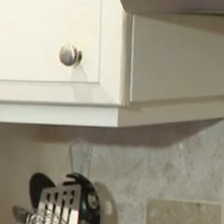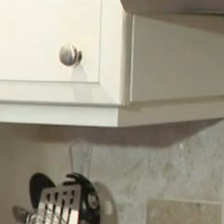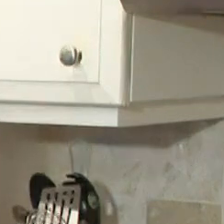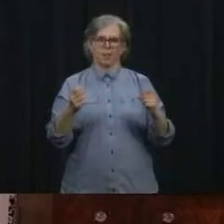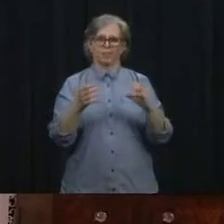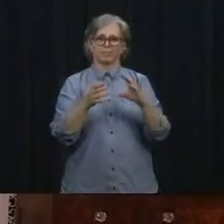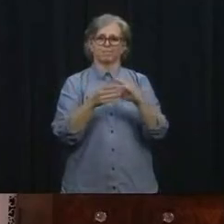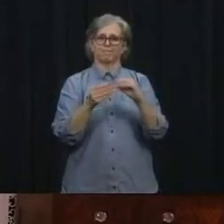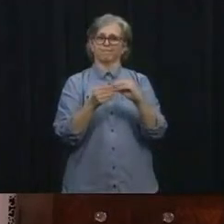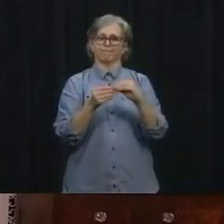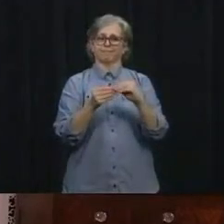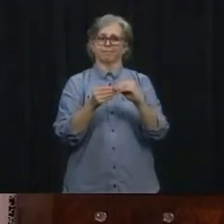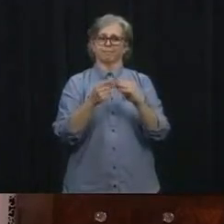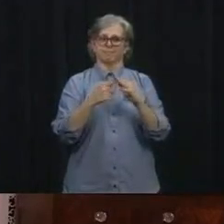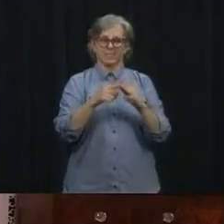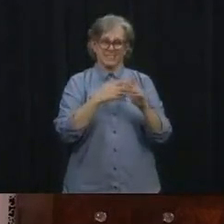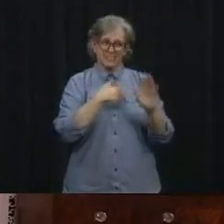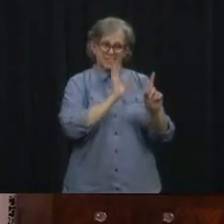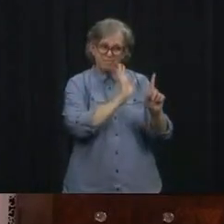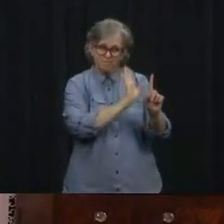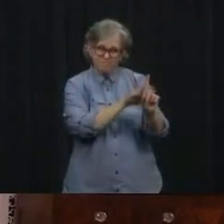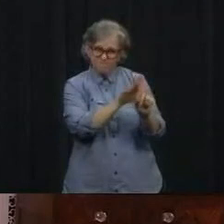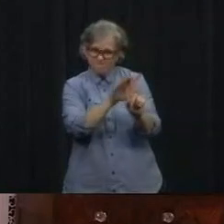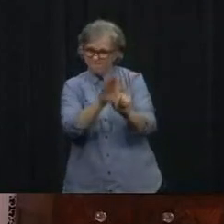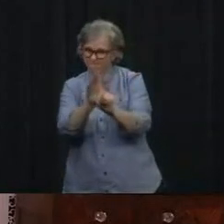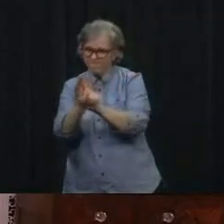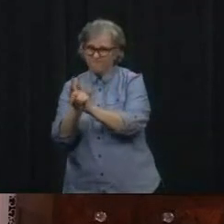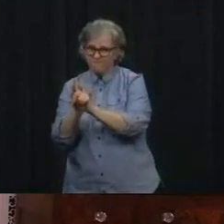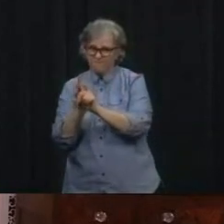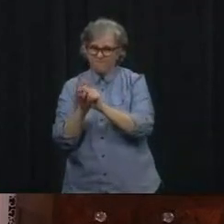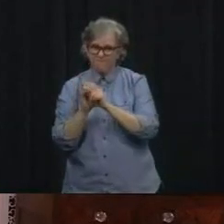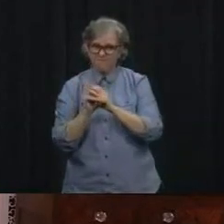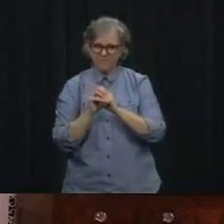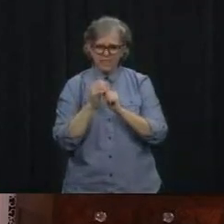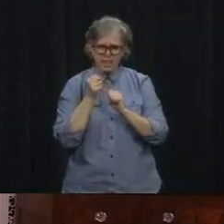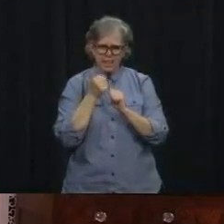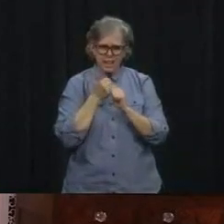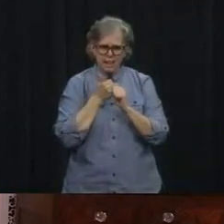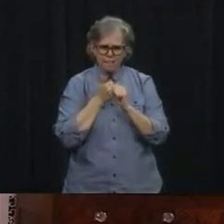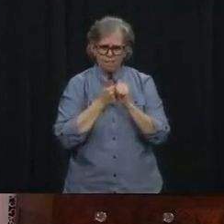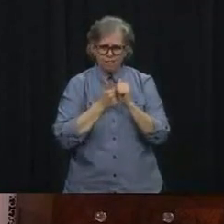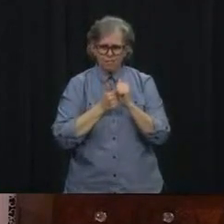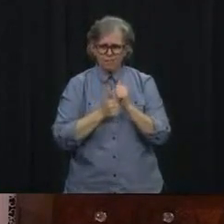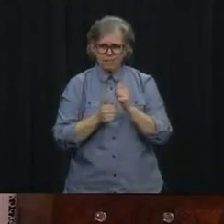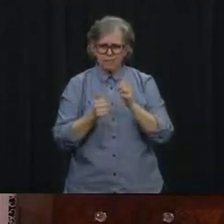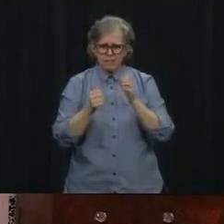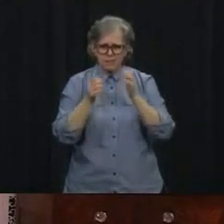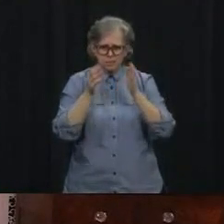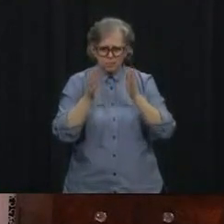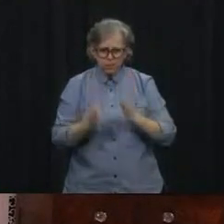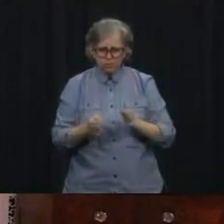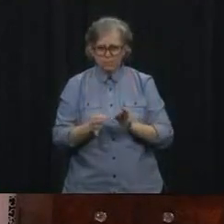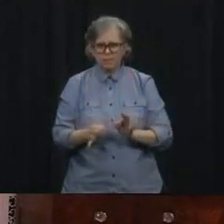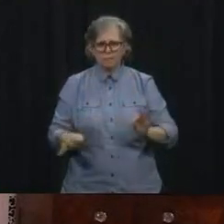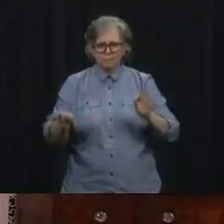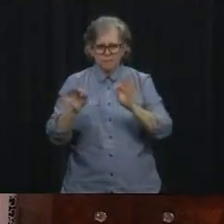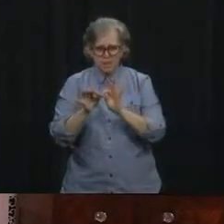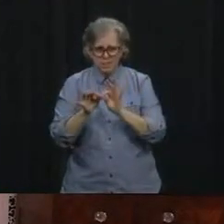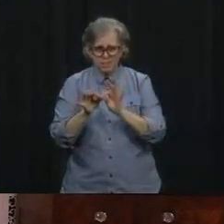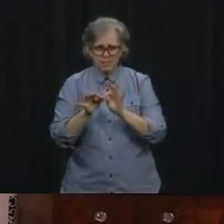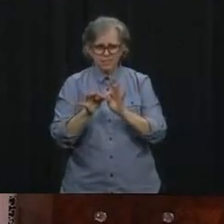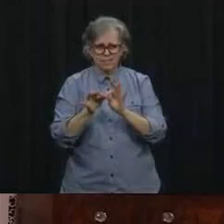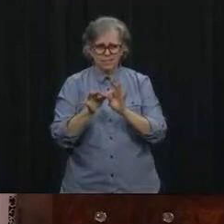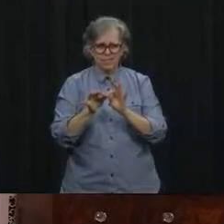listen. Every one matters right now, and every day matters. And this